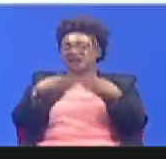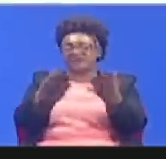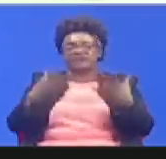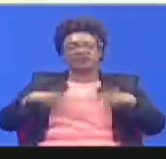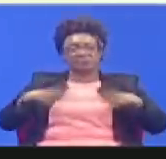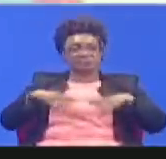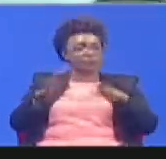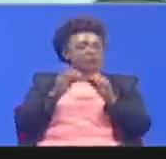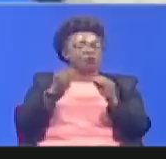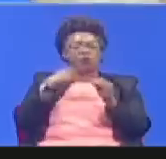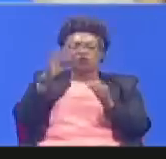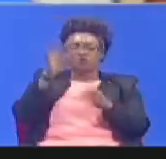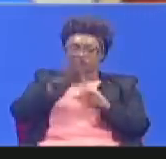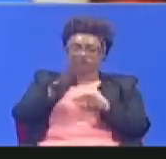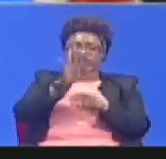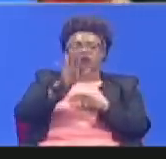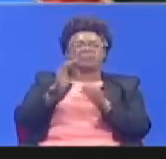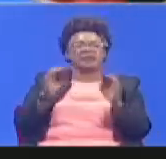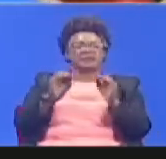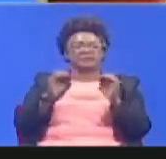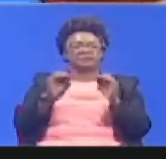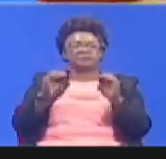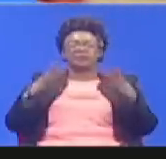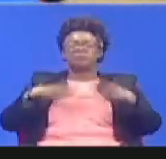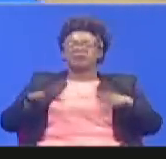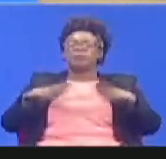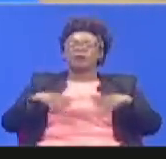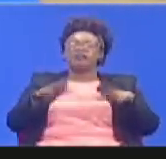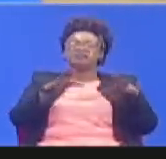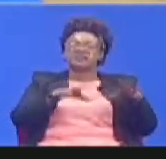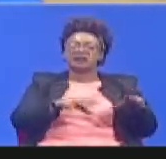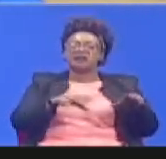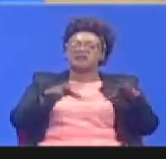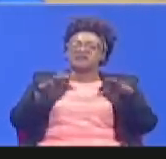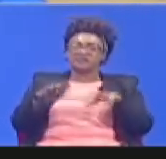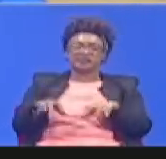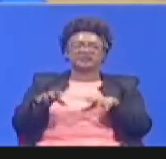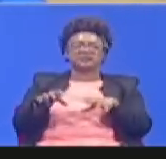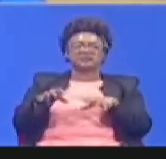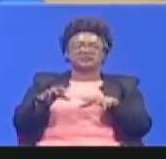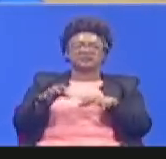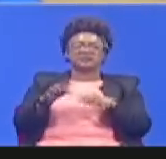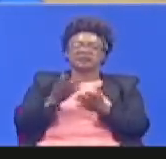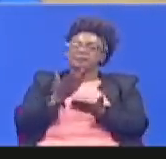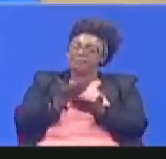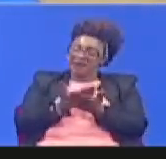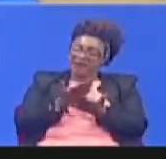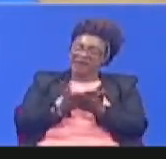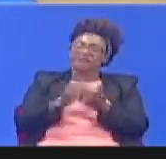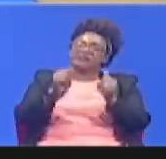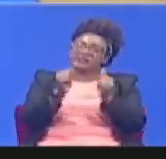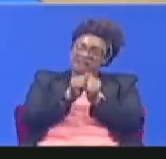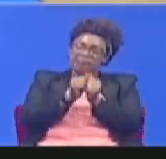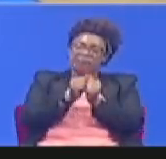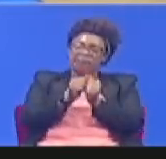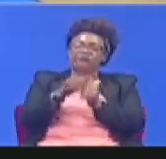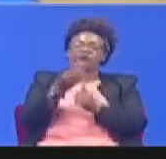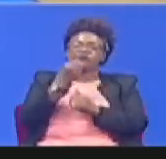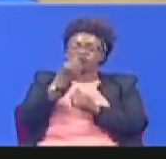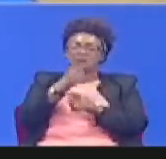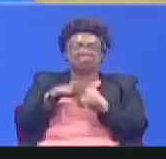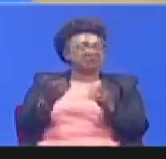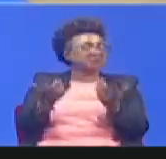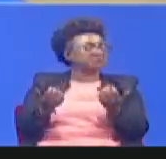that voted for him. Watu wameteseka, wanaomba hata shilingi 10 peke yake wapate chakula lakini